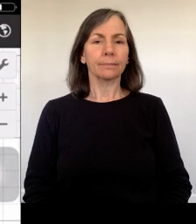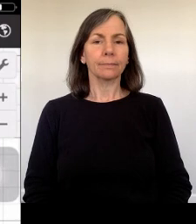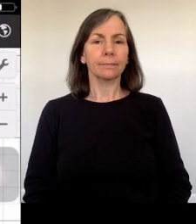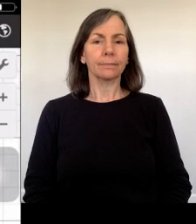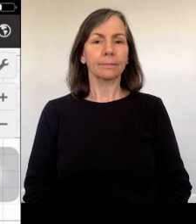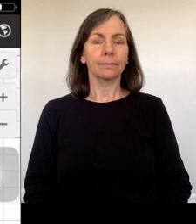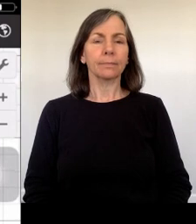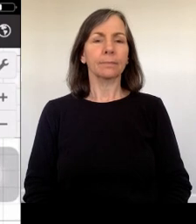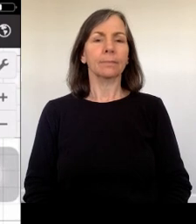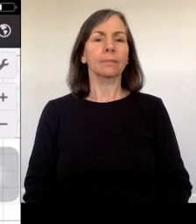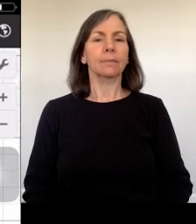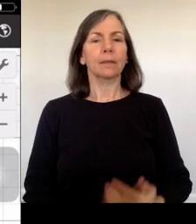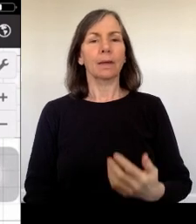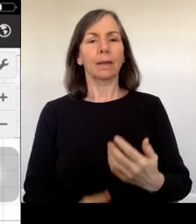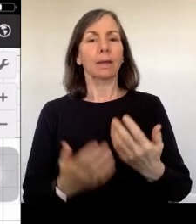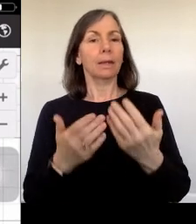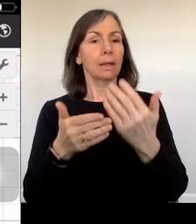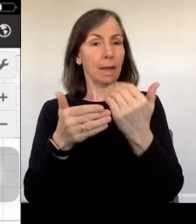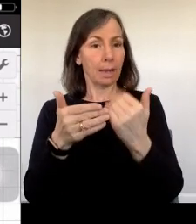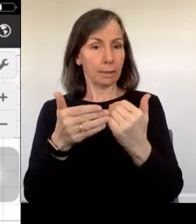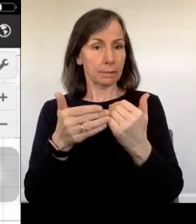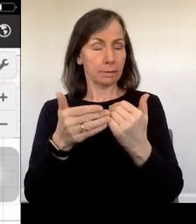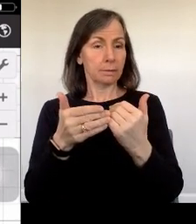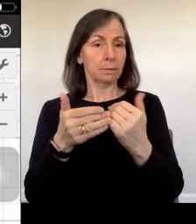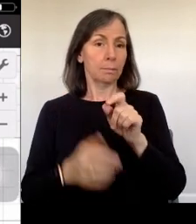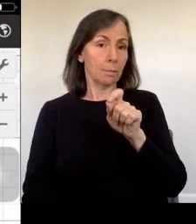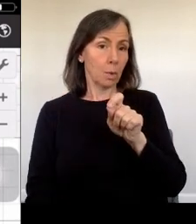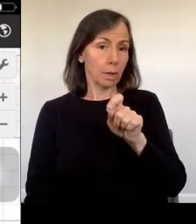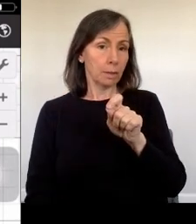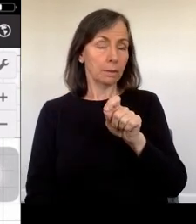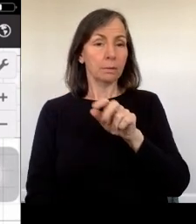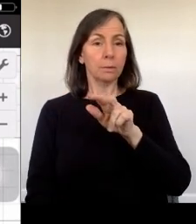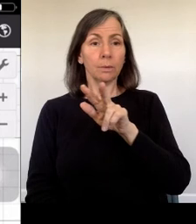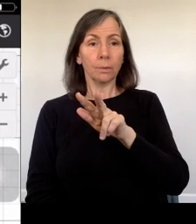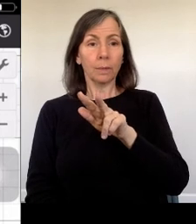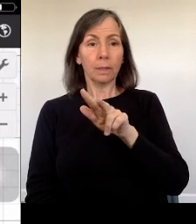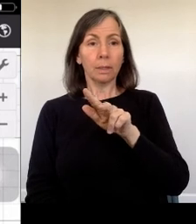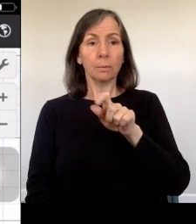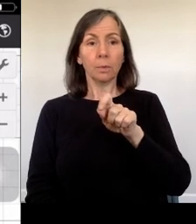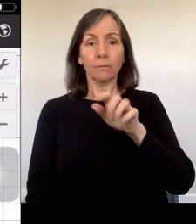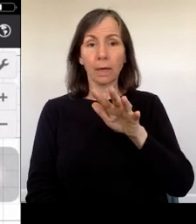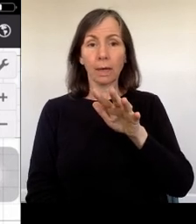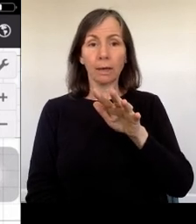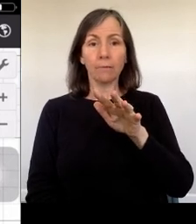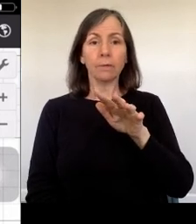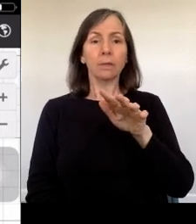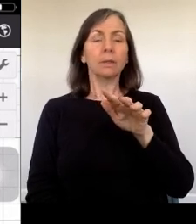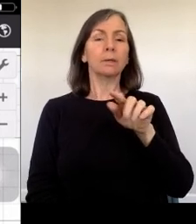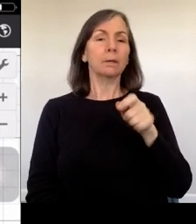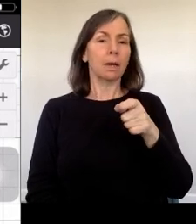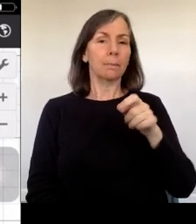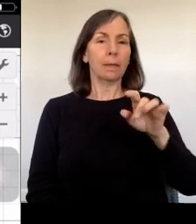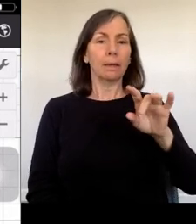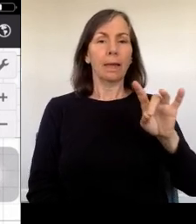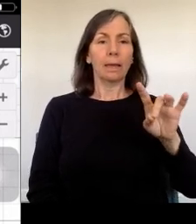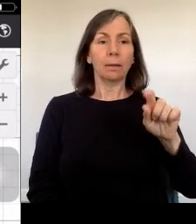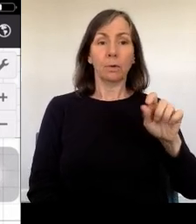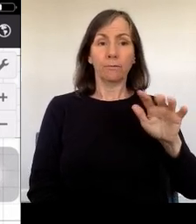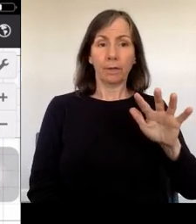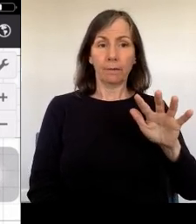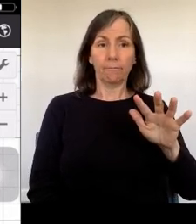And again, next point, 3.5, comma, 8.5.